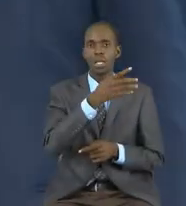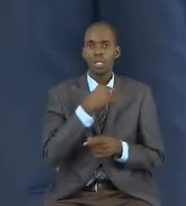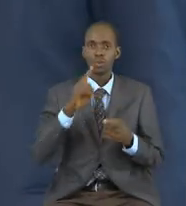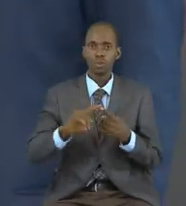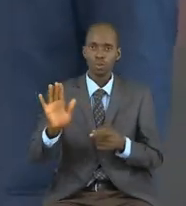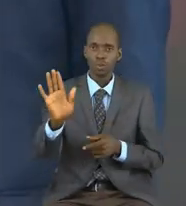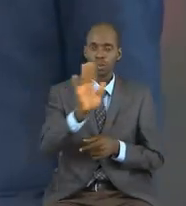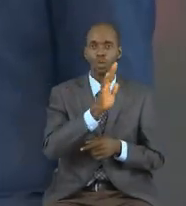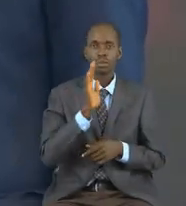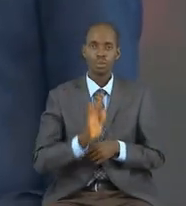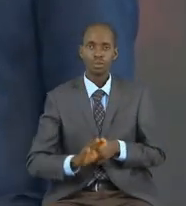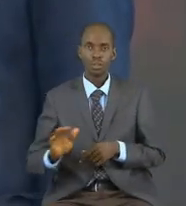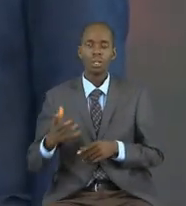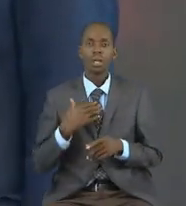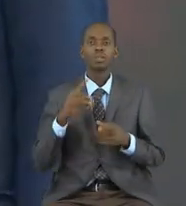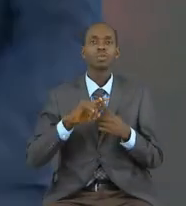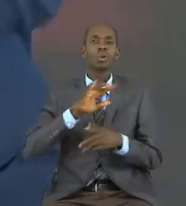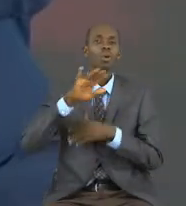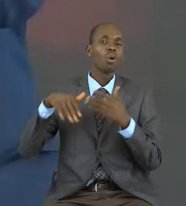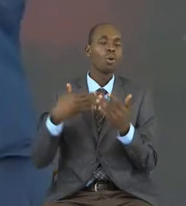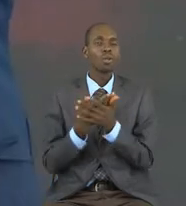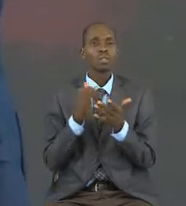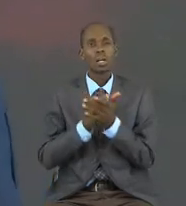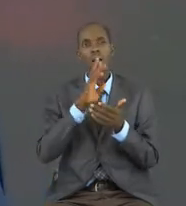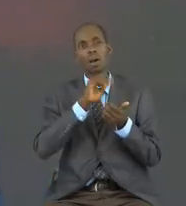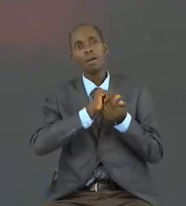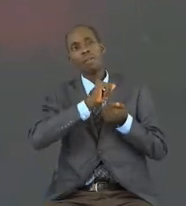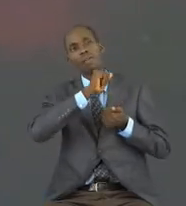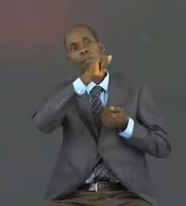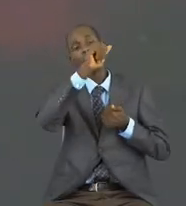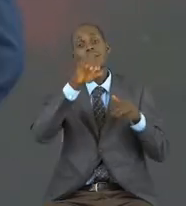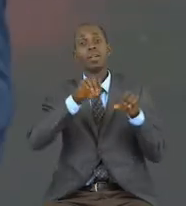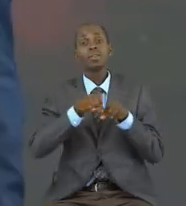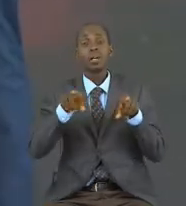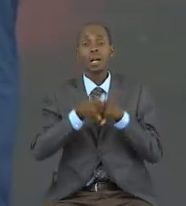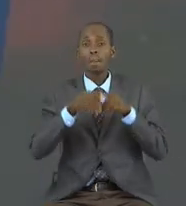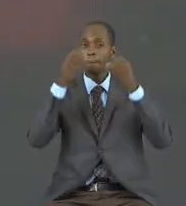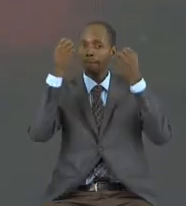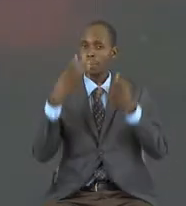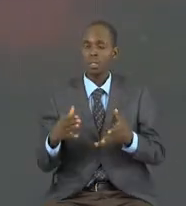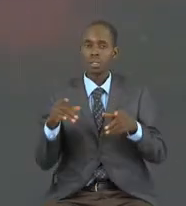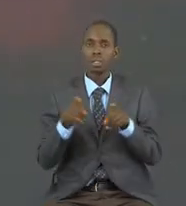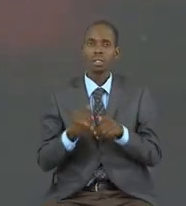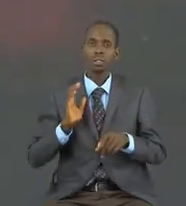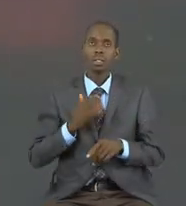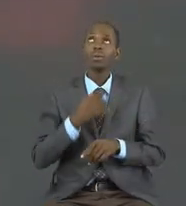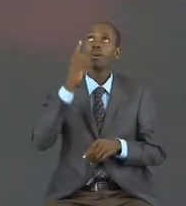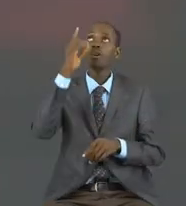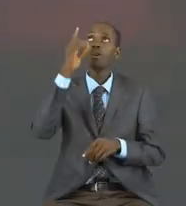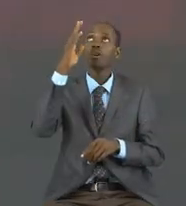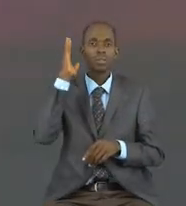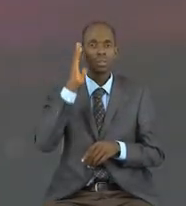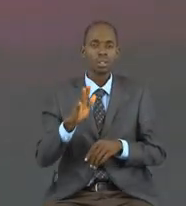to all that are far off, even as many as the Lord our God shall call. Look at